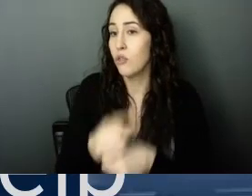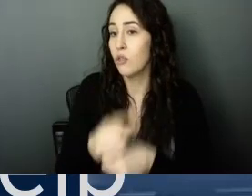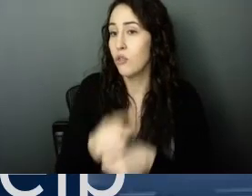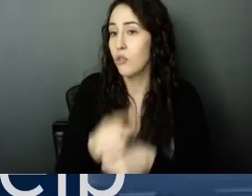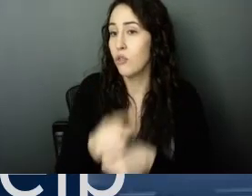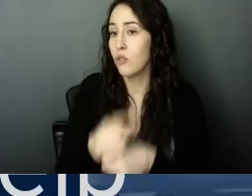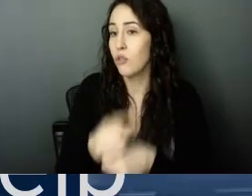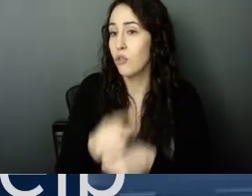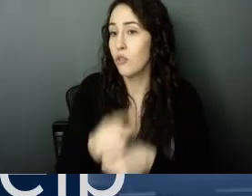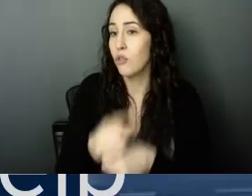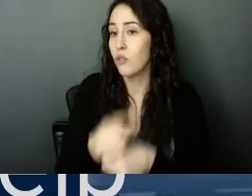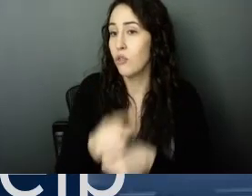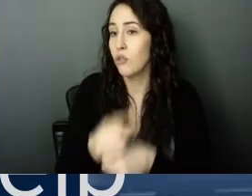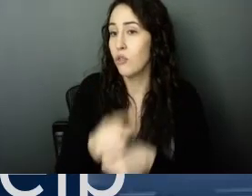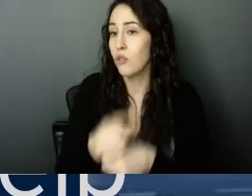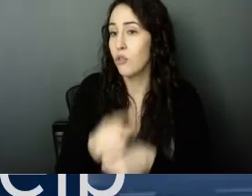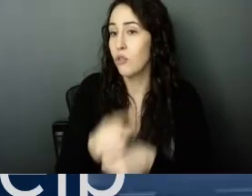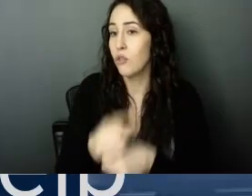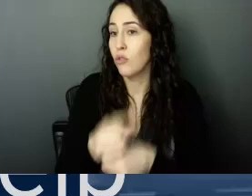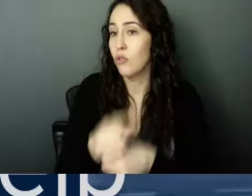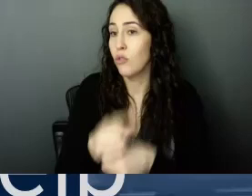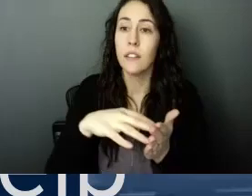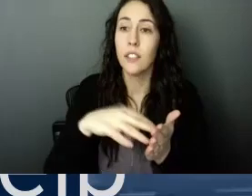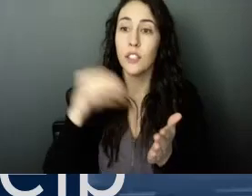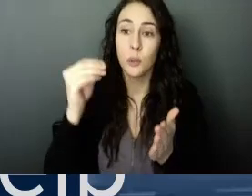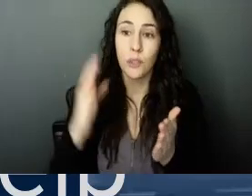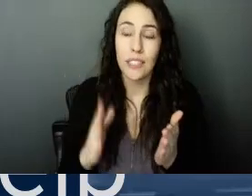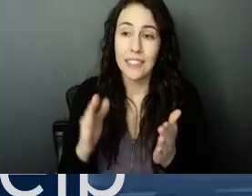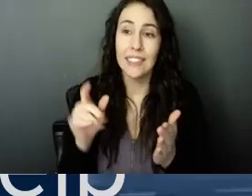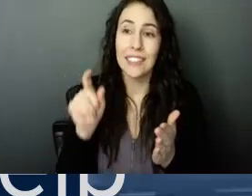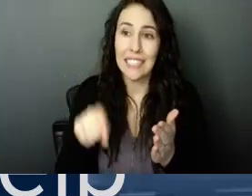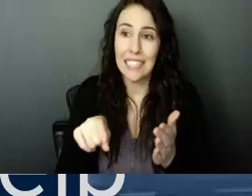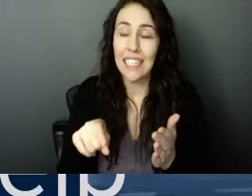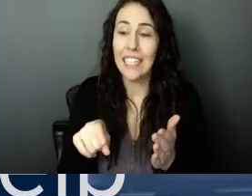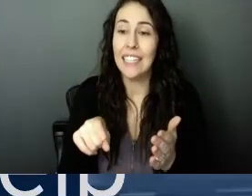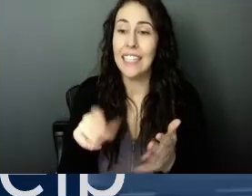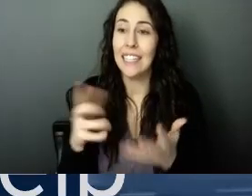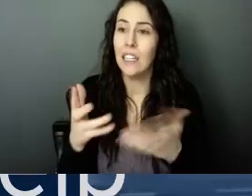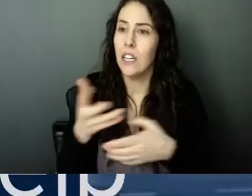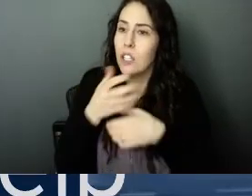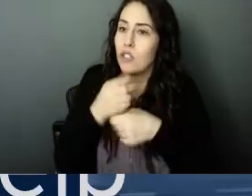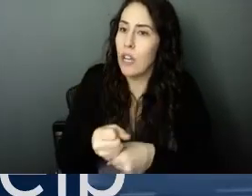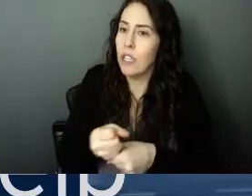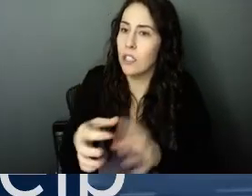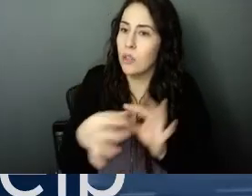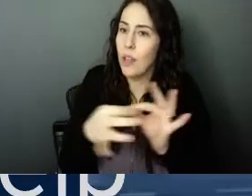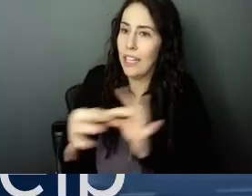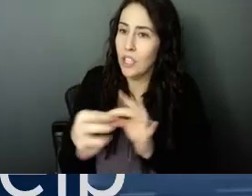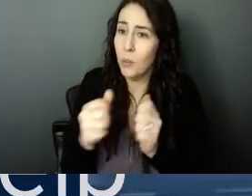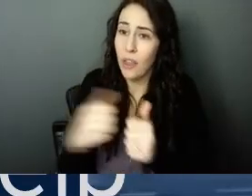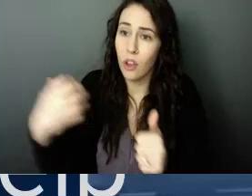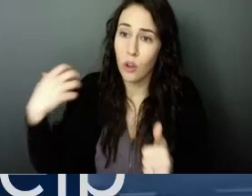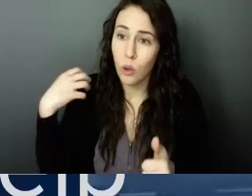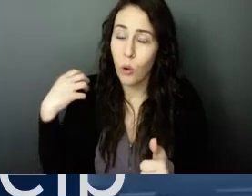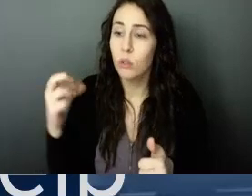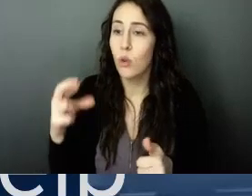themselves, see their practice alongside a trusted relationship with a coach or an instructor,